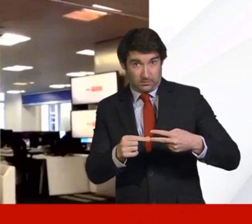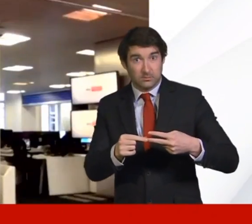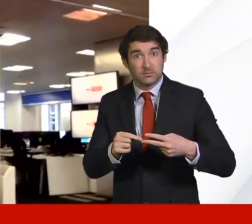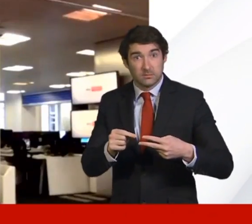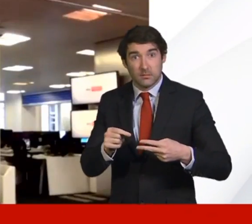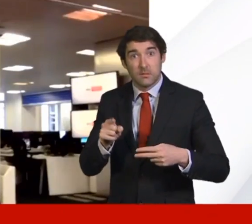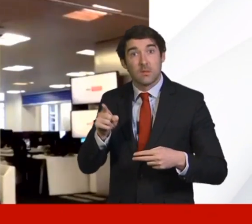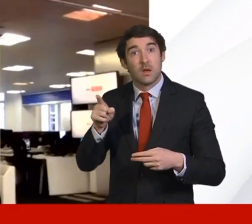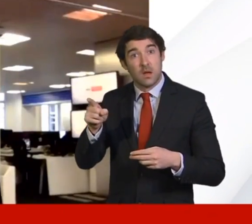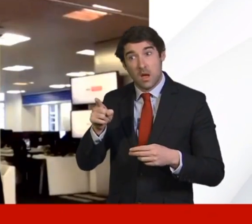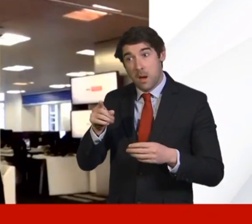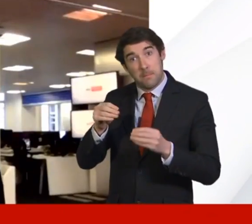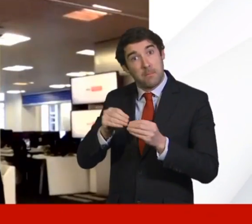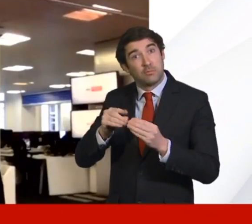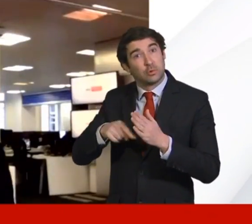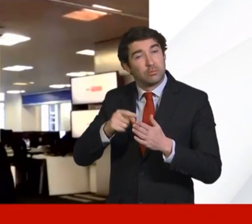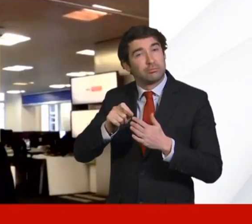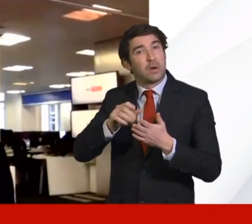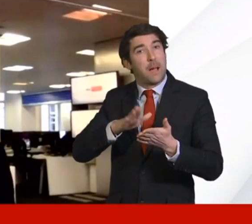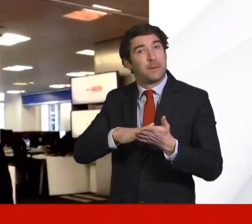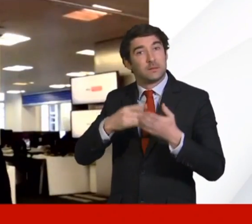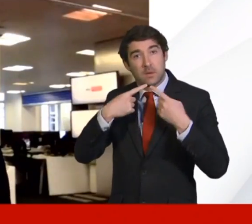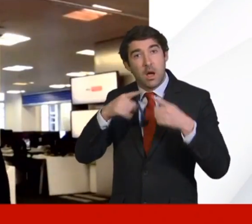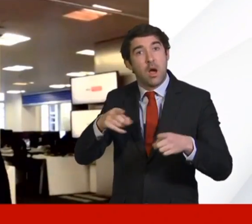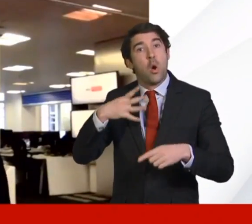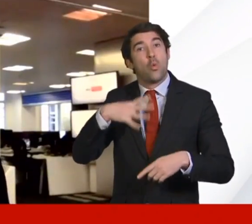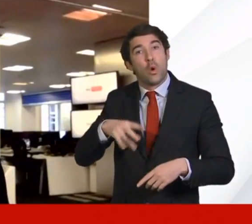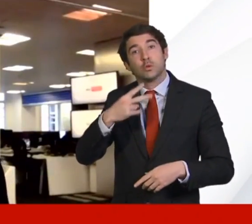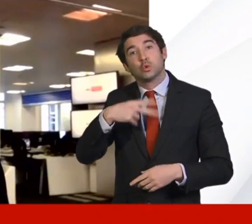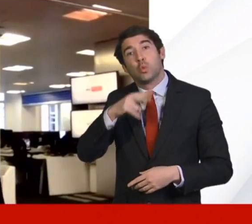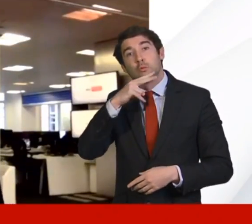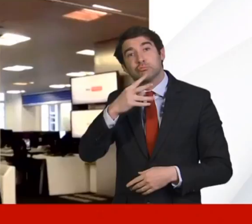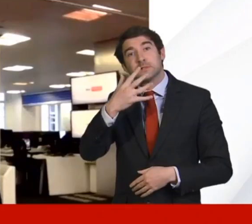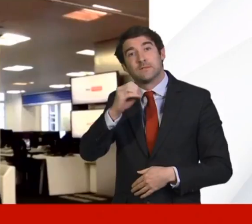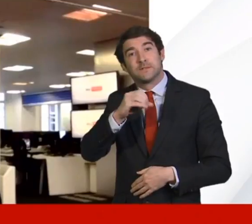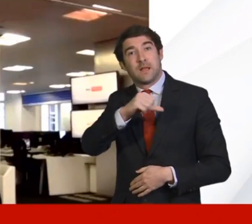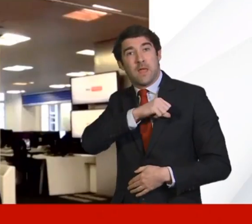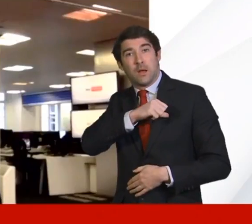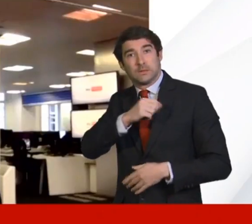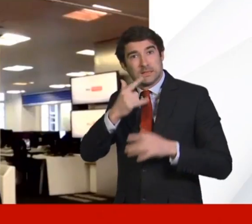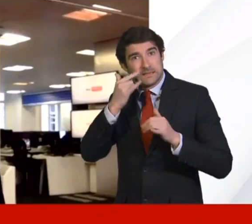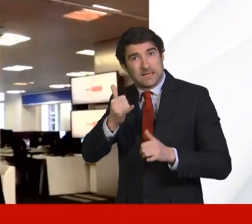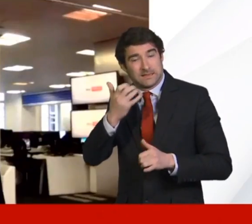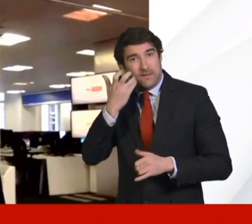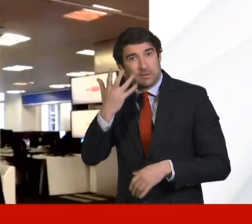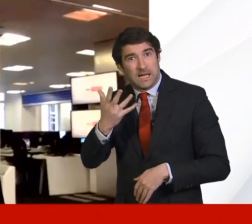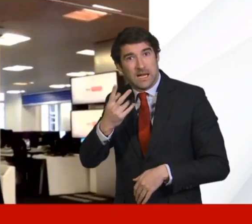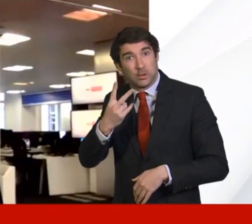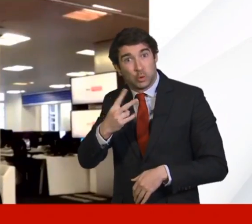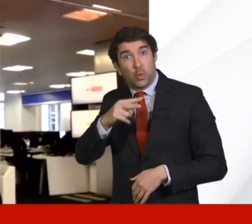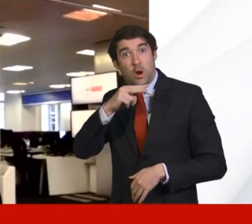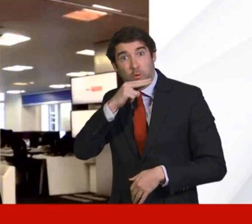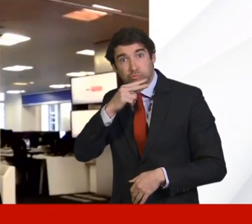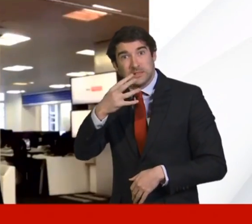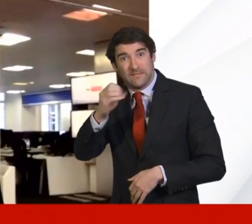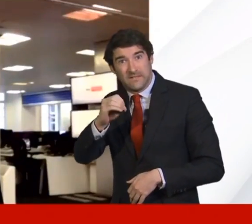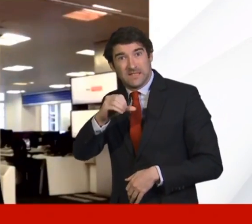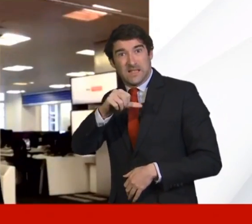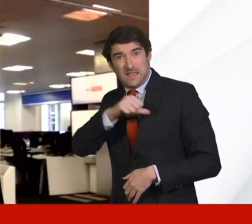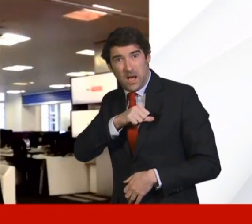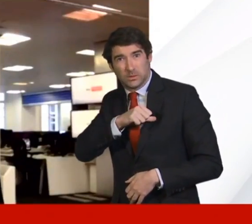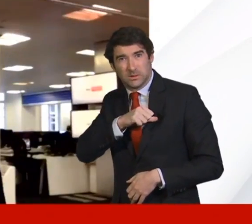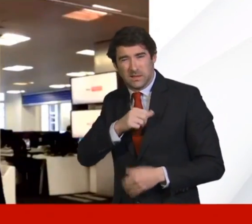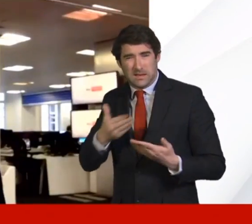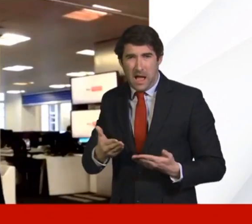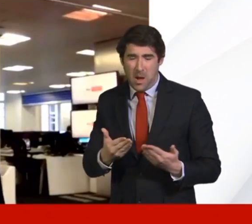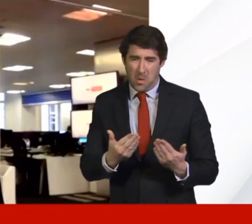day. That was Whether the that is virus through and ensuring antibody PHE tests. guidelines are Latest followed data on figures site, 10,412 implementing furlough schemes, tests. carrying over Why is annual it leave, taking so